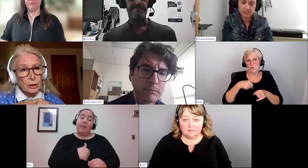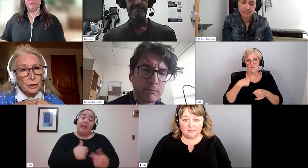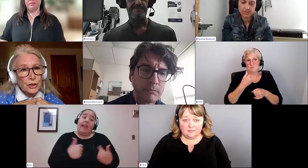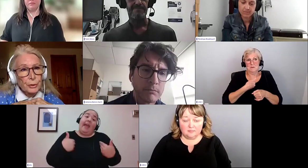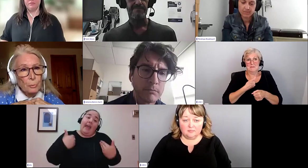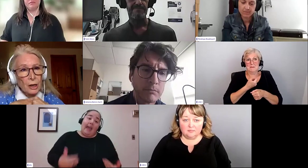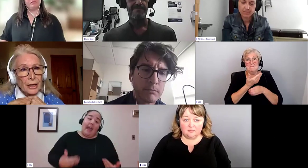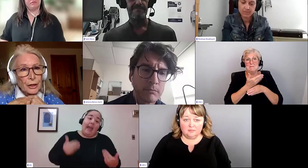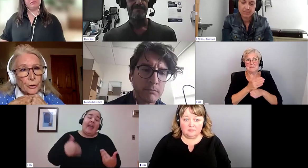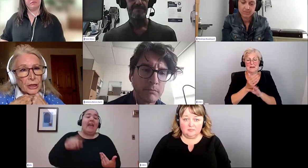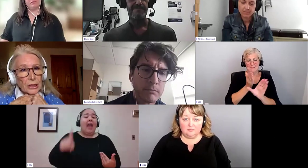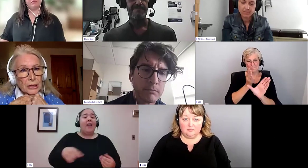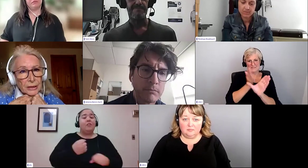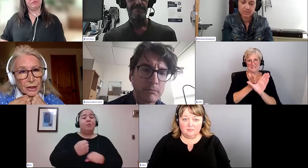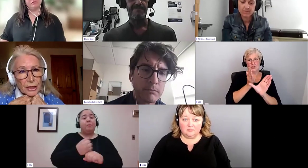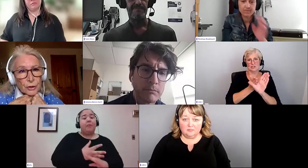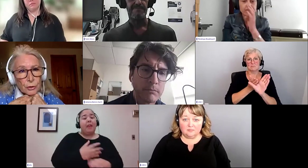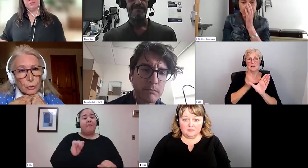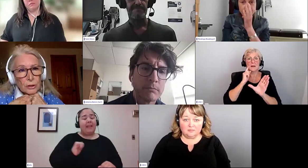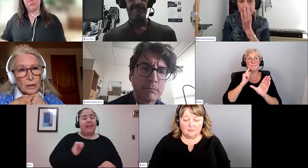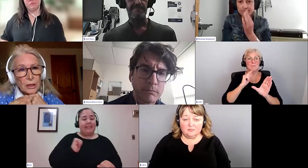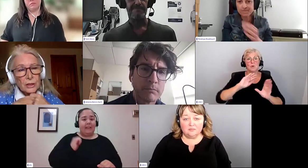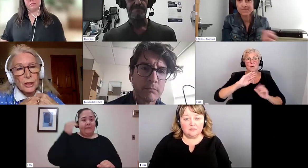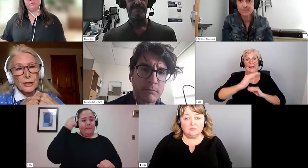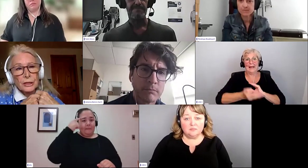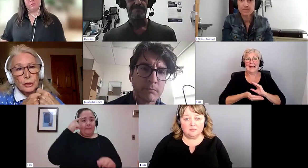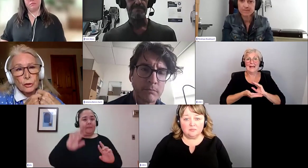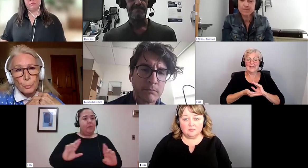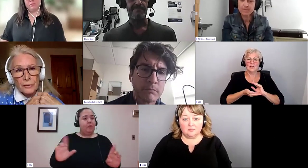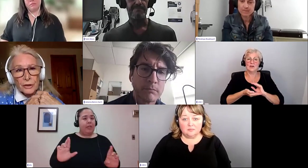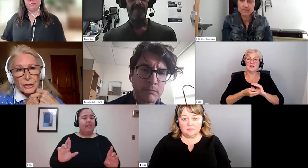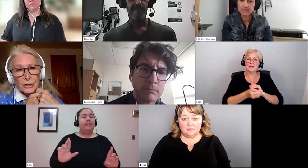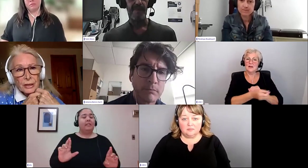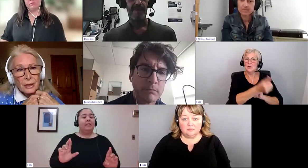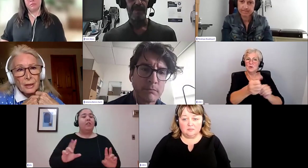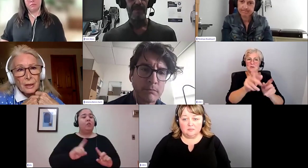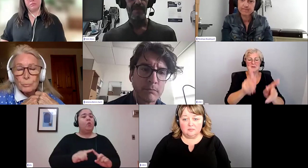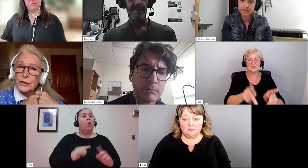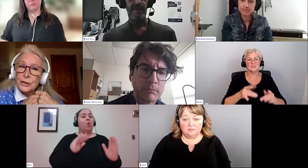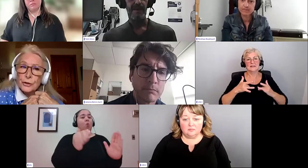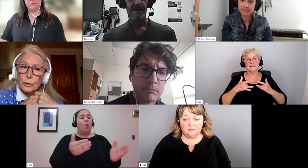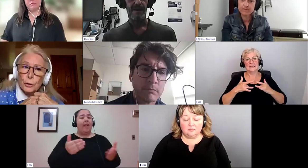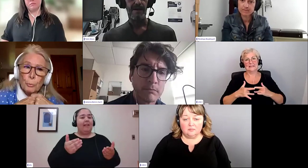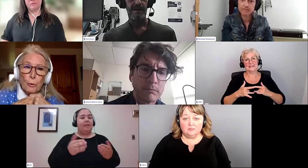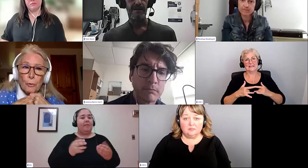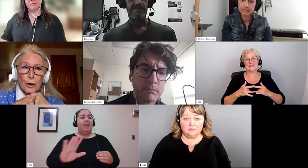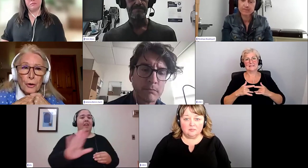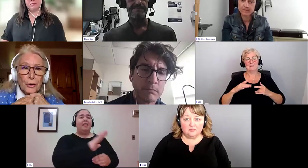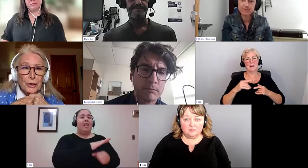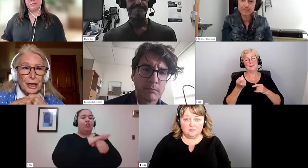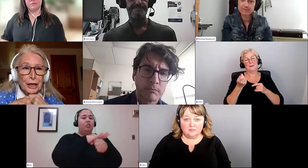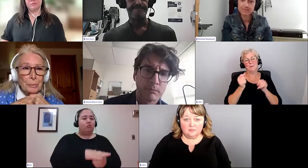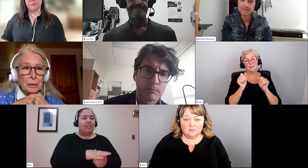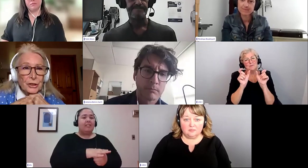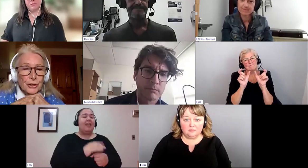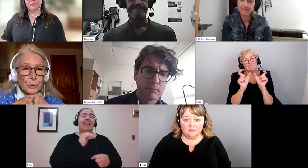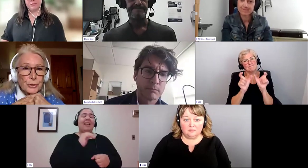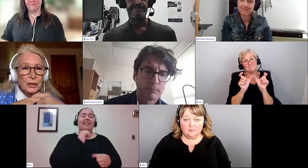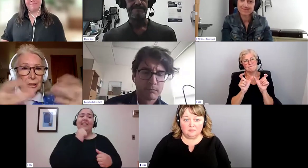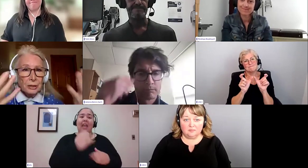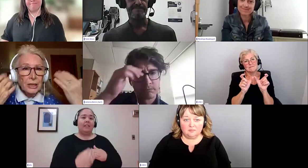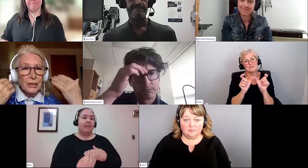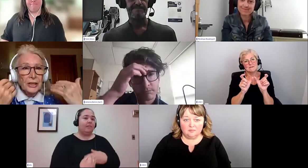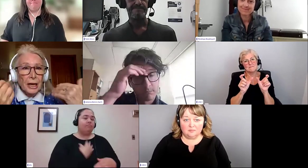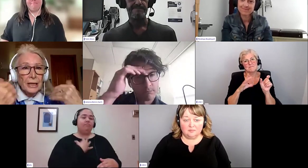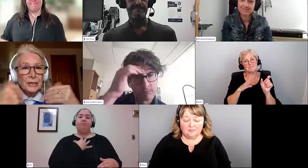must prepare myself psychologically to welcome the distress of the other without being too affected. But of